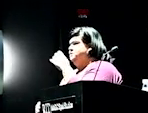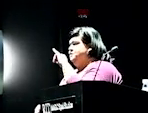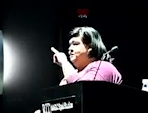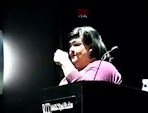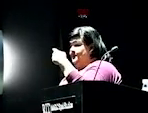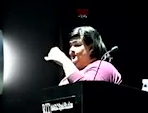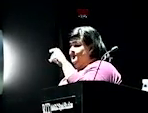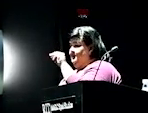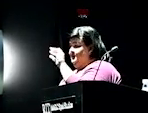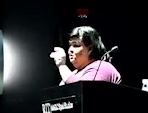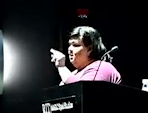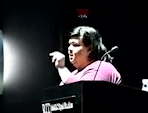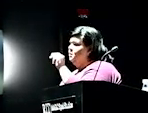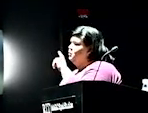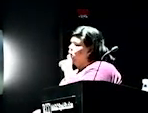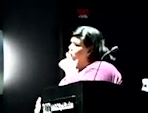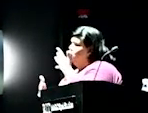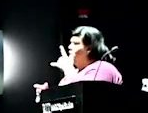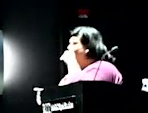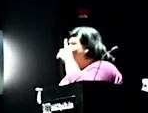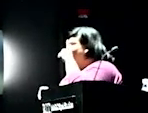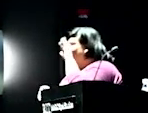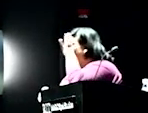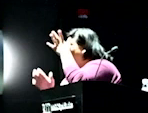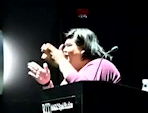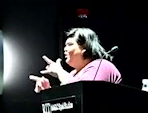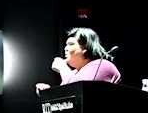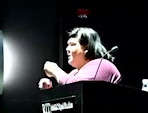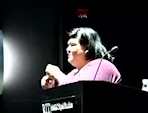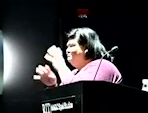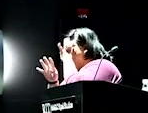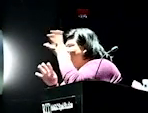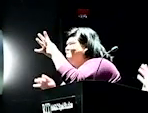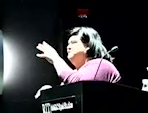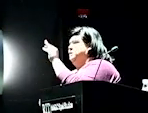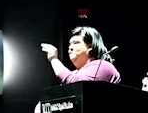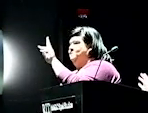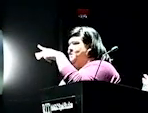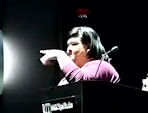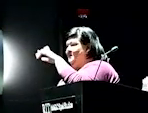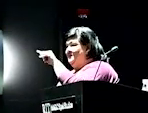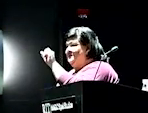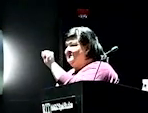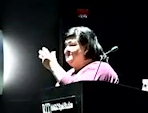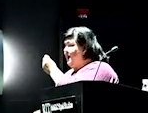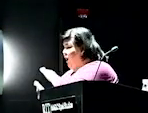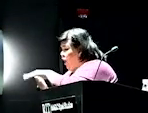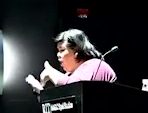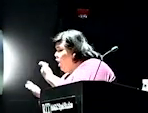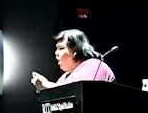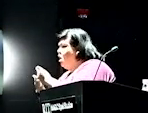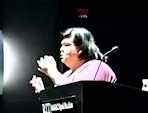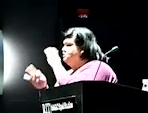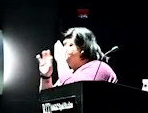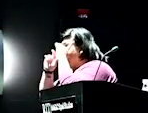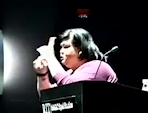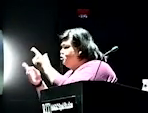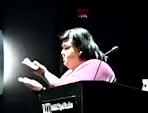creator who made the Muppets and really took all the educational material and